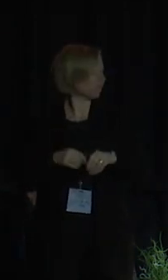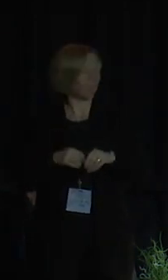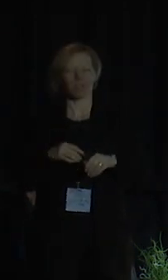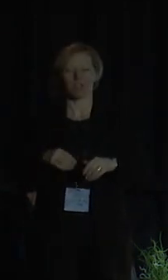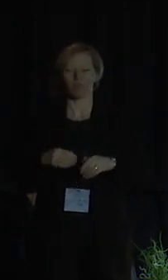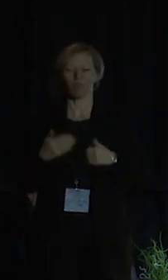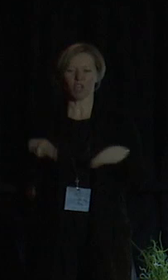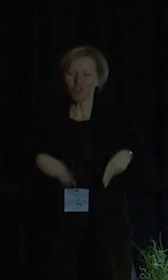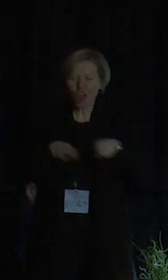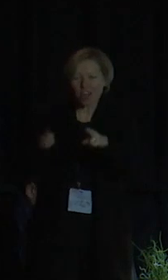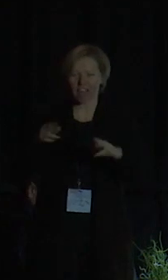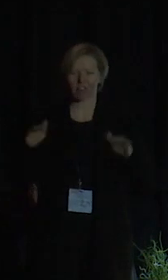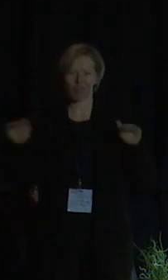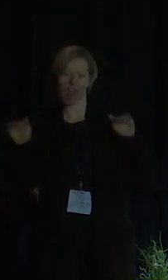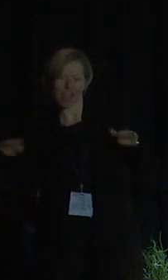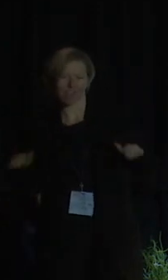journey.